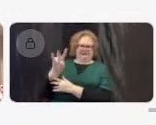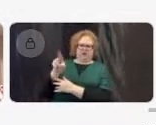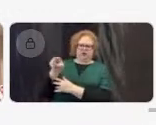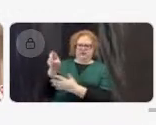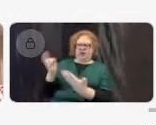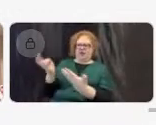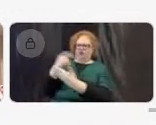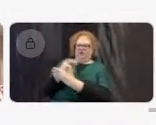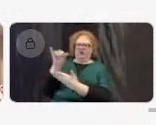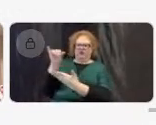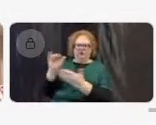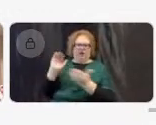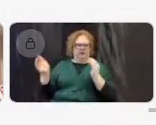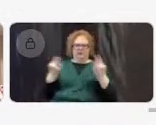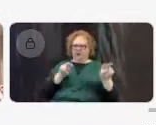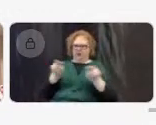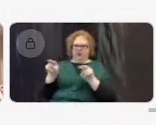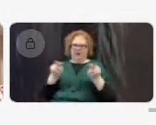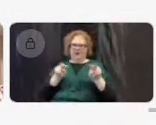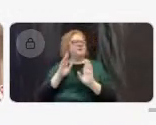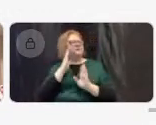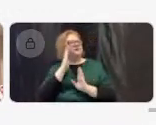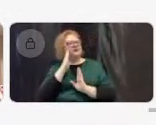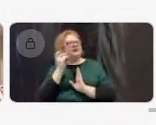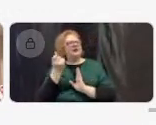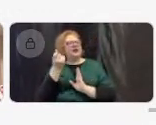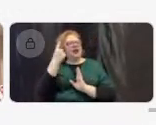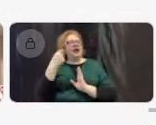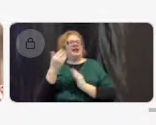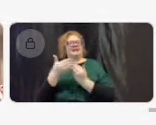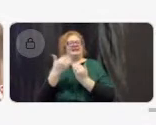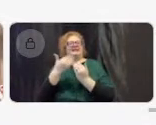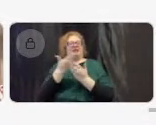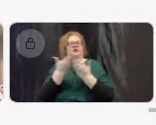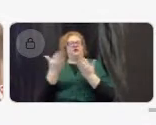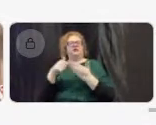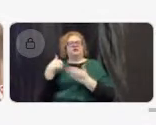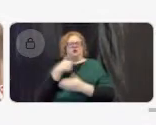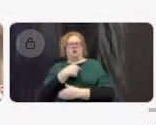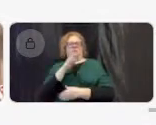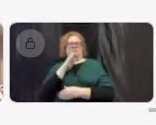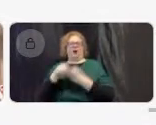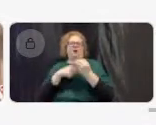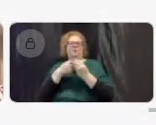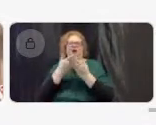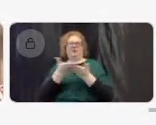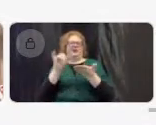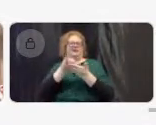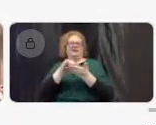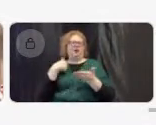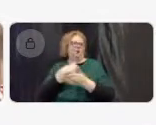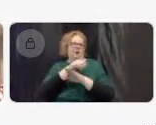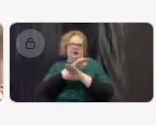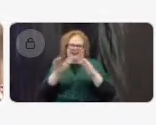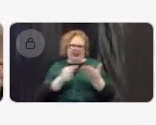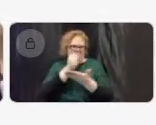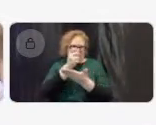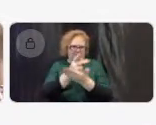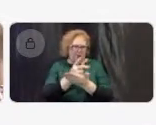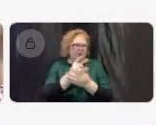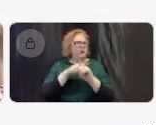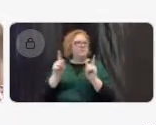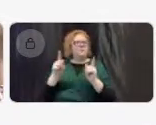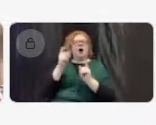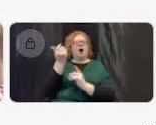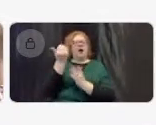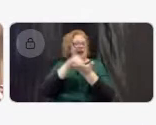it's easier to talk about things that go out and we cannot approve. Right. Like I said, if they can't increase one lot.